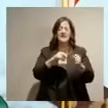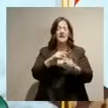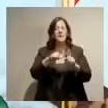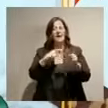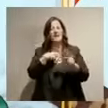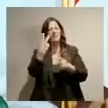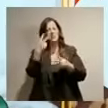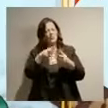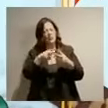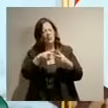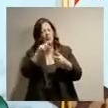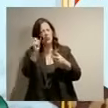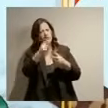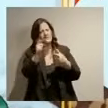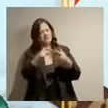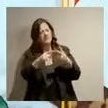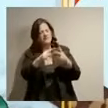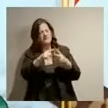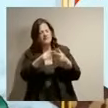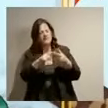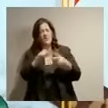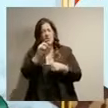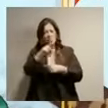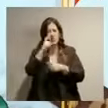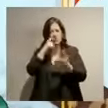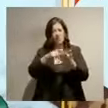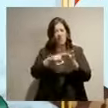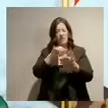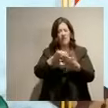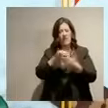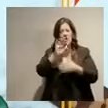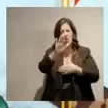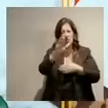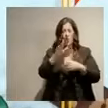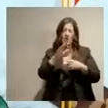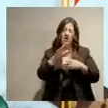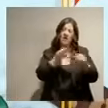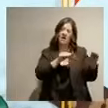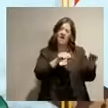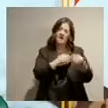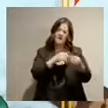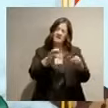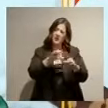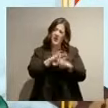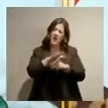you. Do you acknowledge, Governor, is your administration doing enough